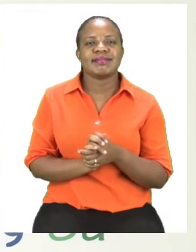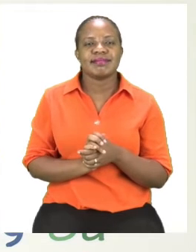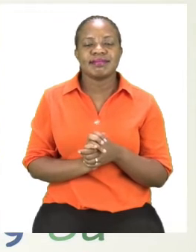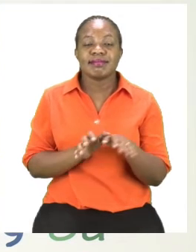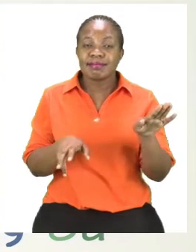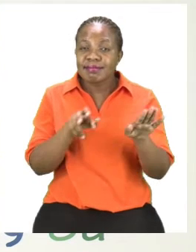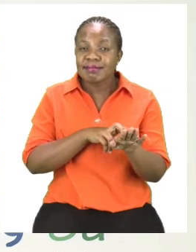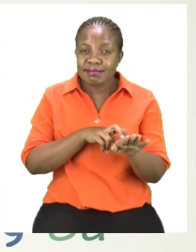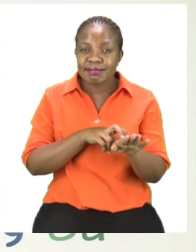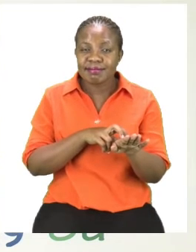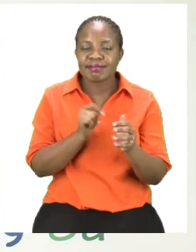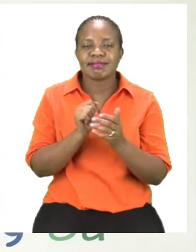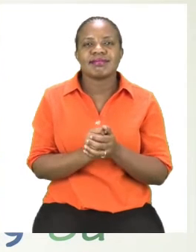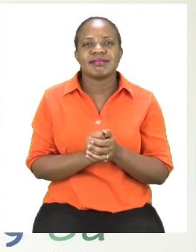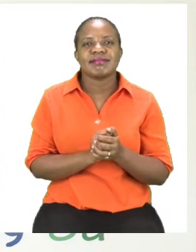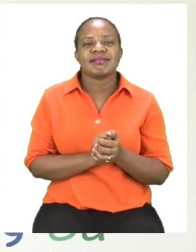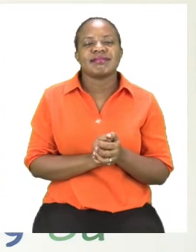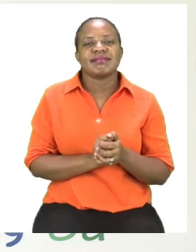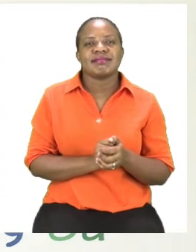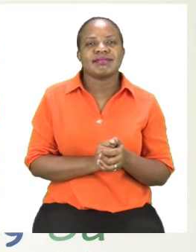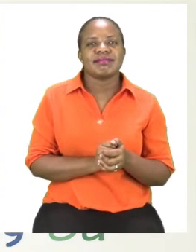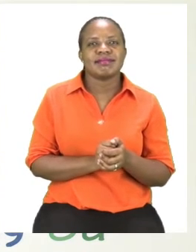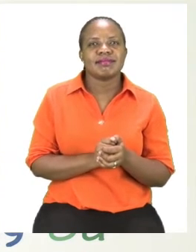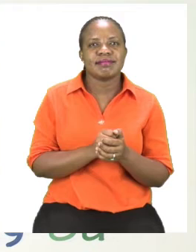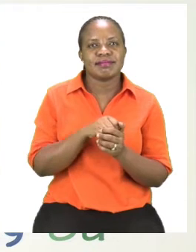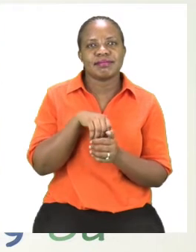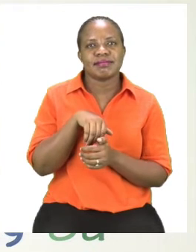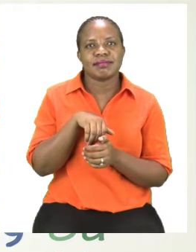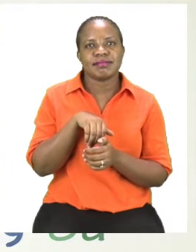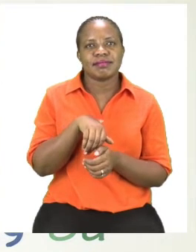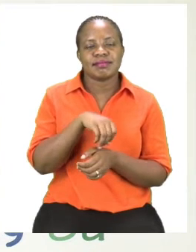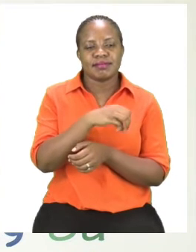ready, everybody? We're going to use our counters. Let's go.